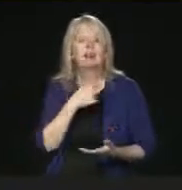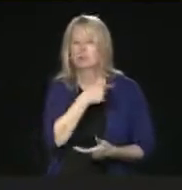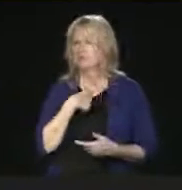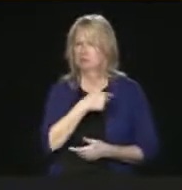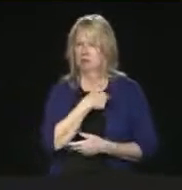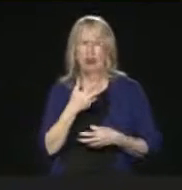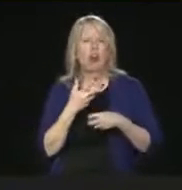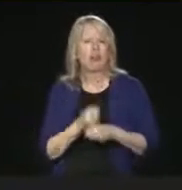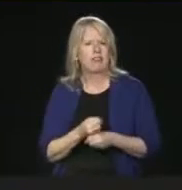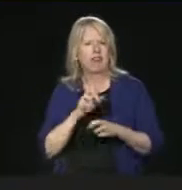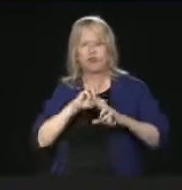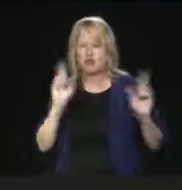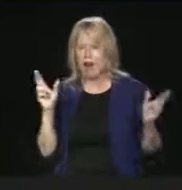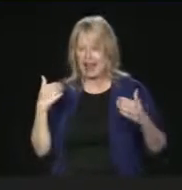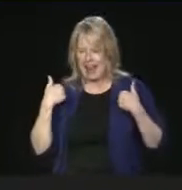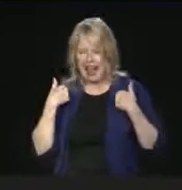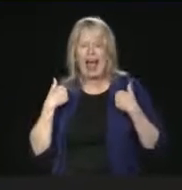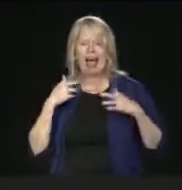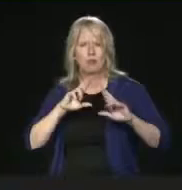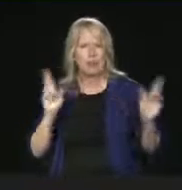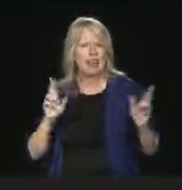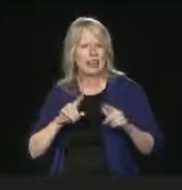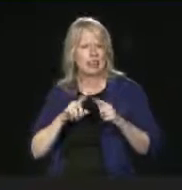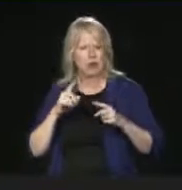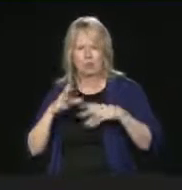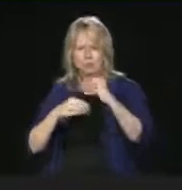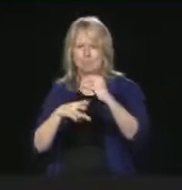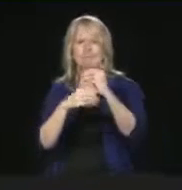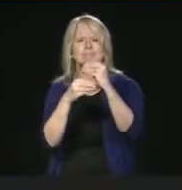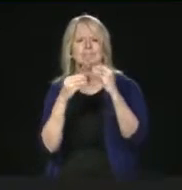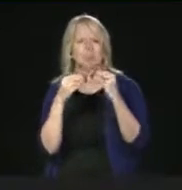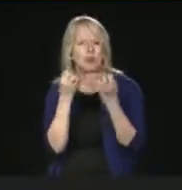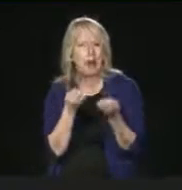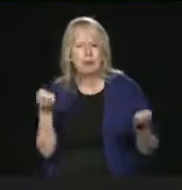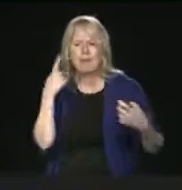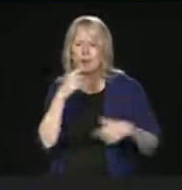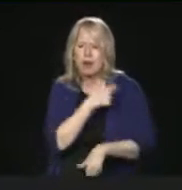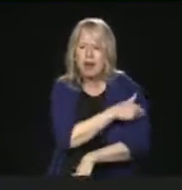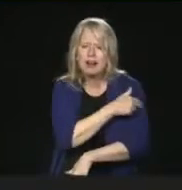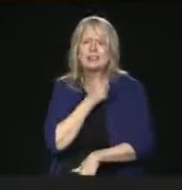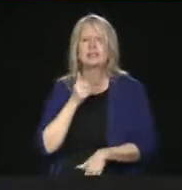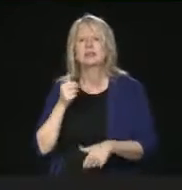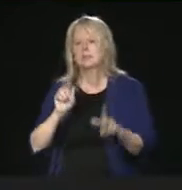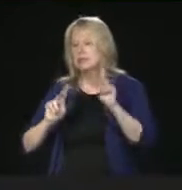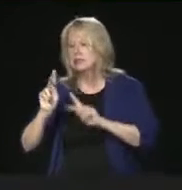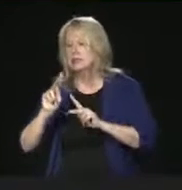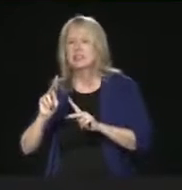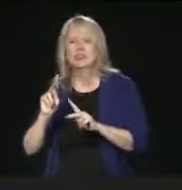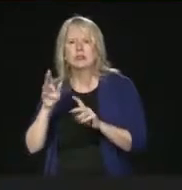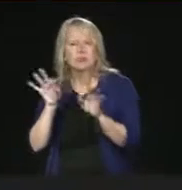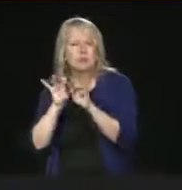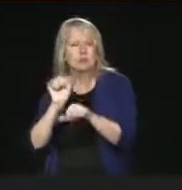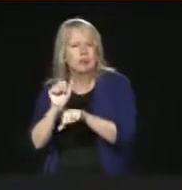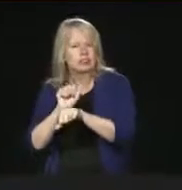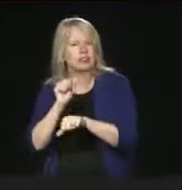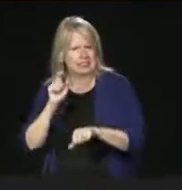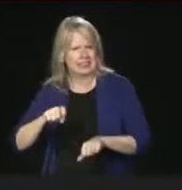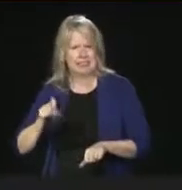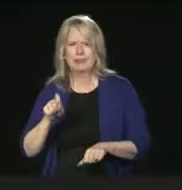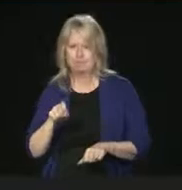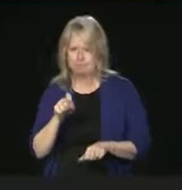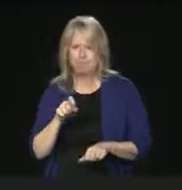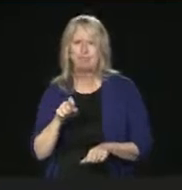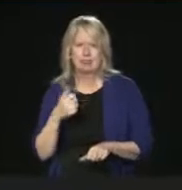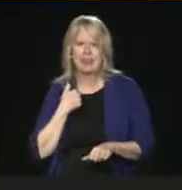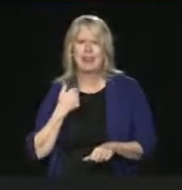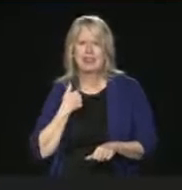provide protective equipment for frontline hospital staff and others who need it so importantly. This is something that Canada